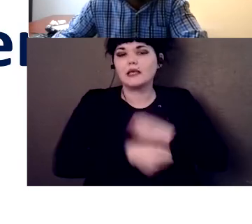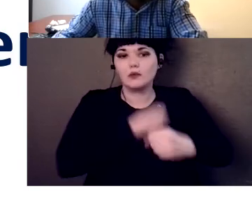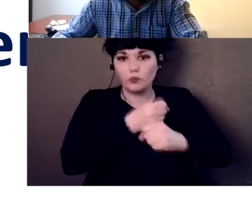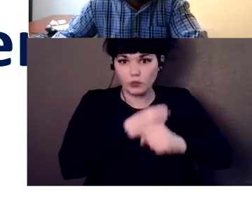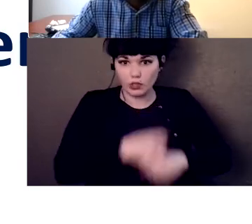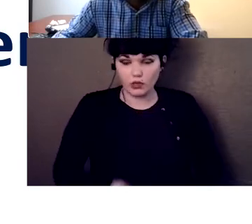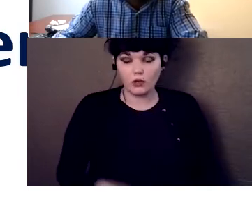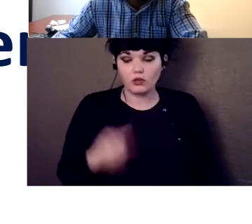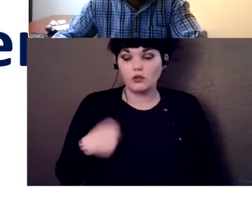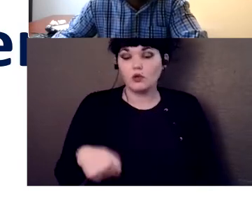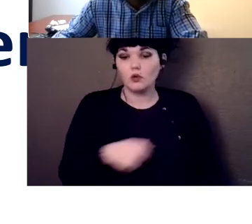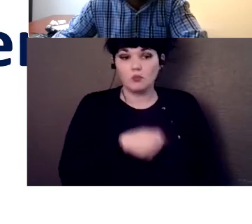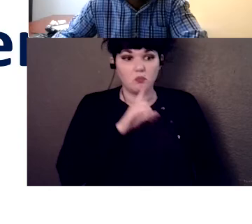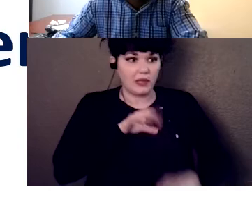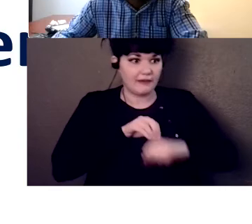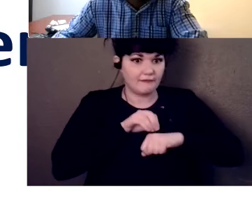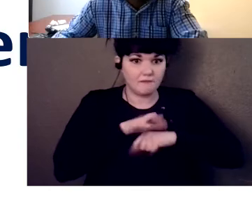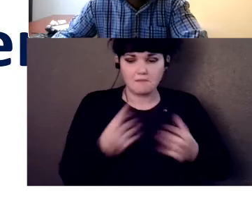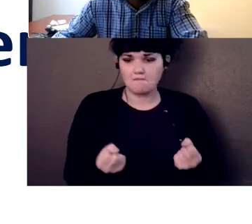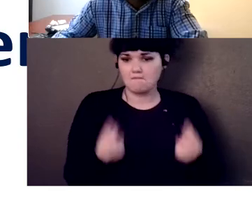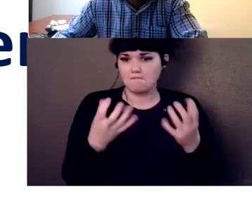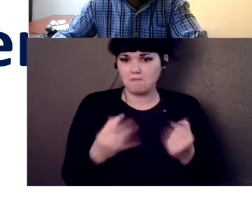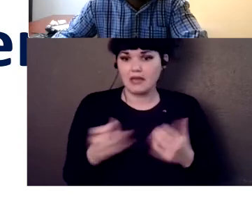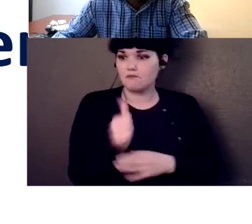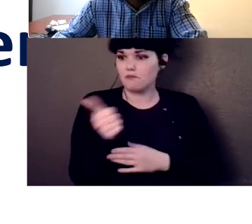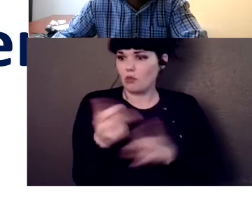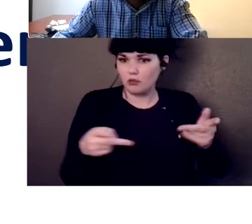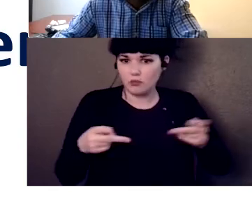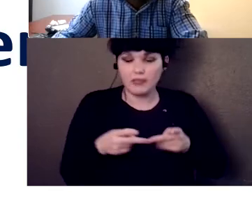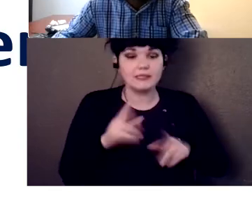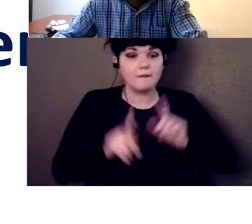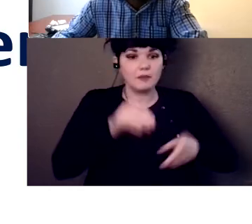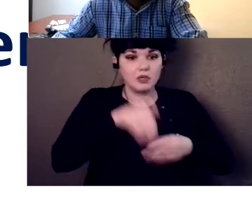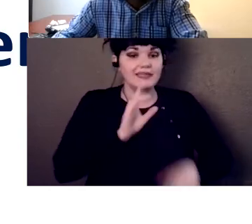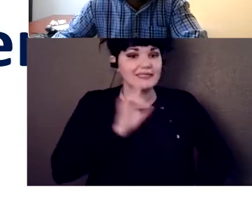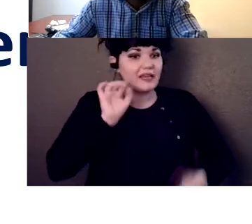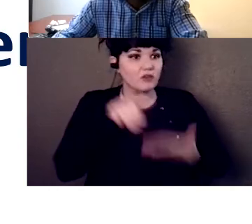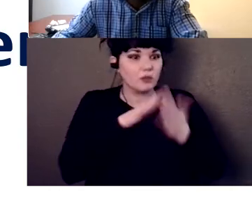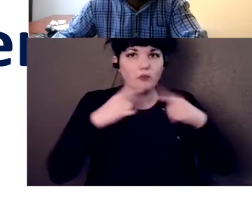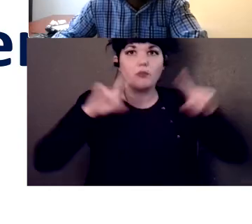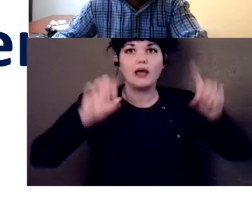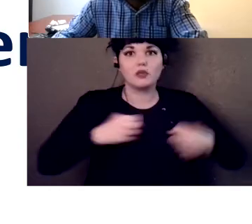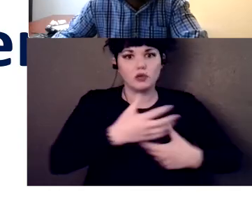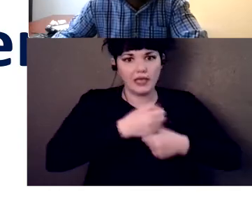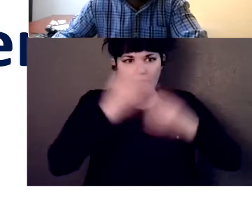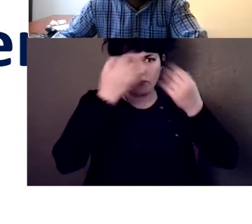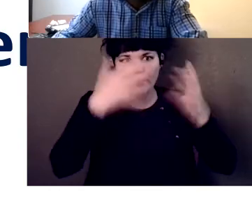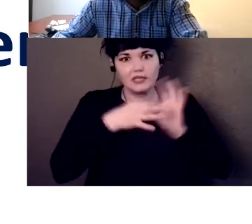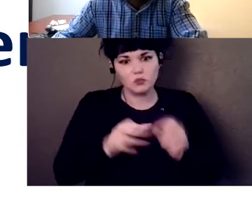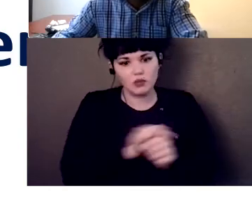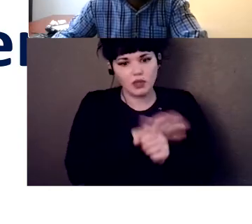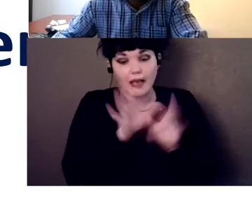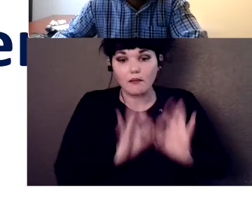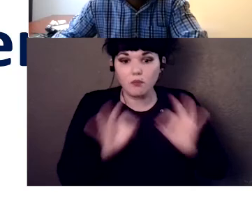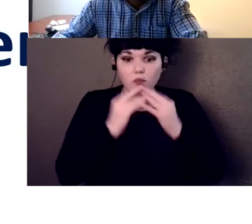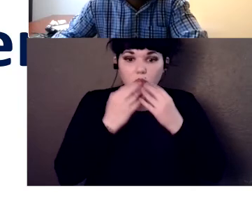was far-reaching and ensured that people in the deaf community were able to receive the information that was crucial to their health and well-being, as well